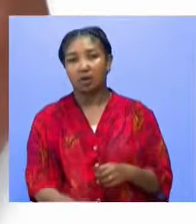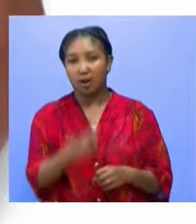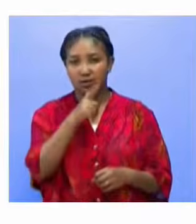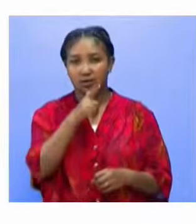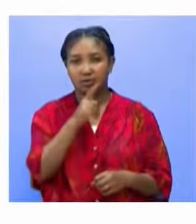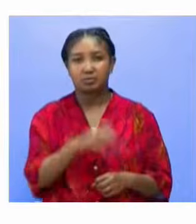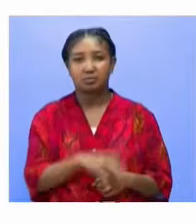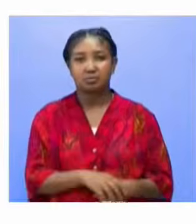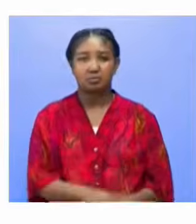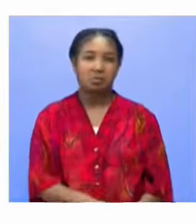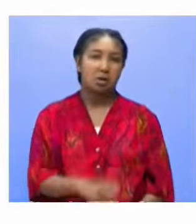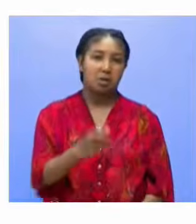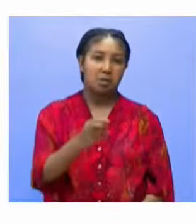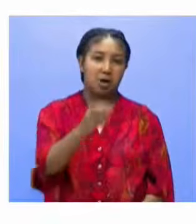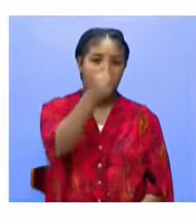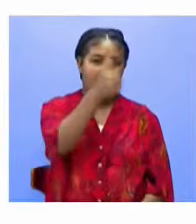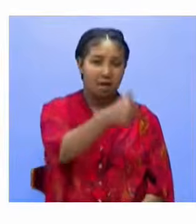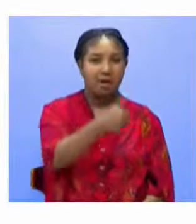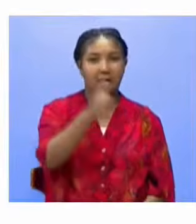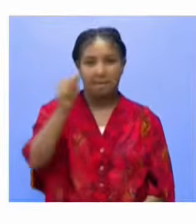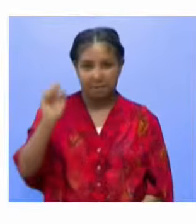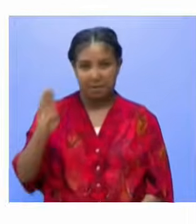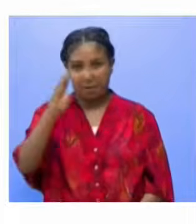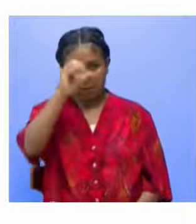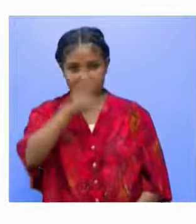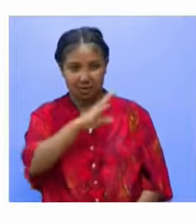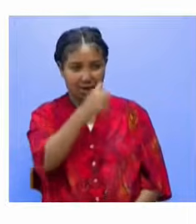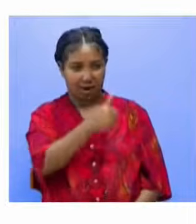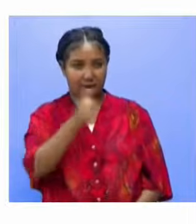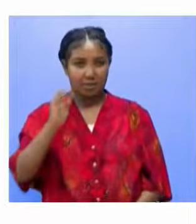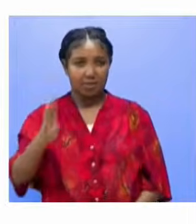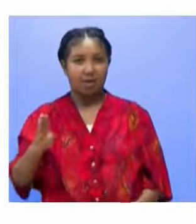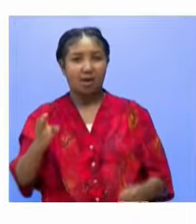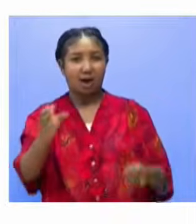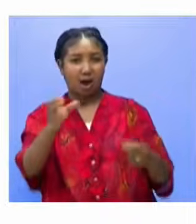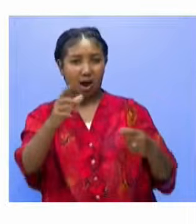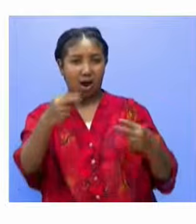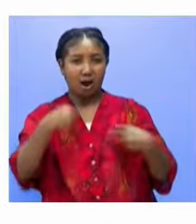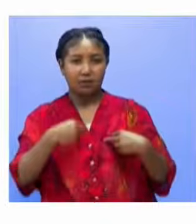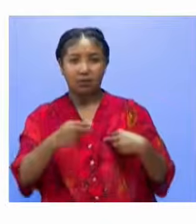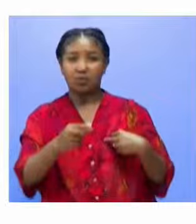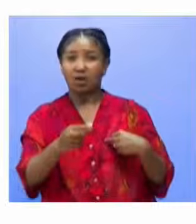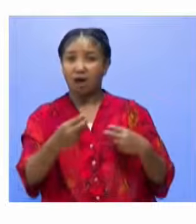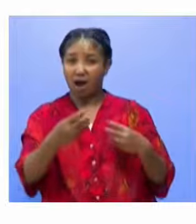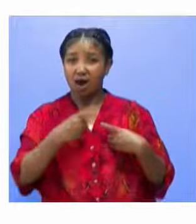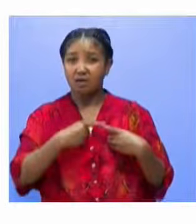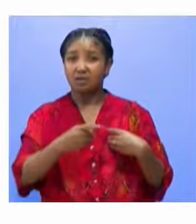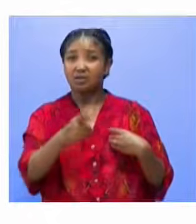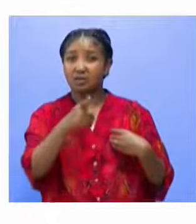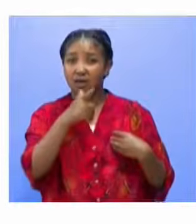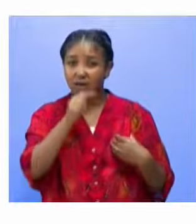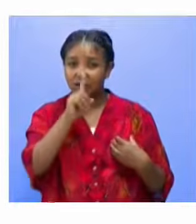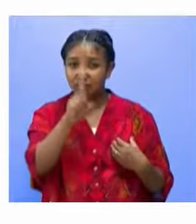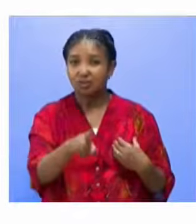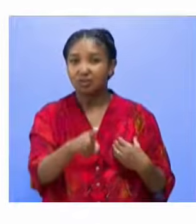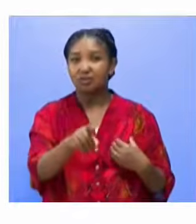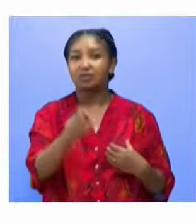one is Mr. A, this one is maybe Mr. B. Have you had your lunch? The answer will be